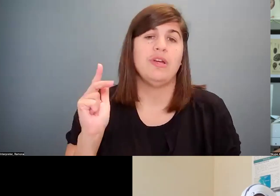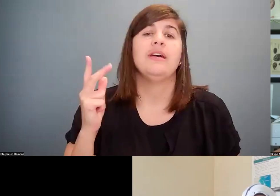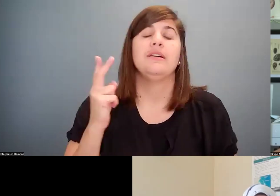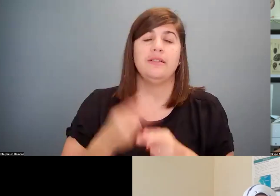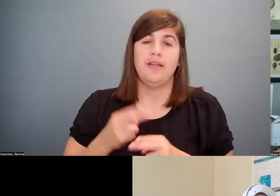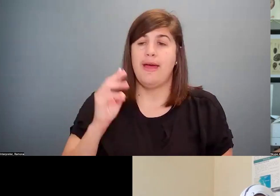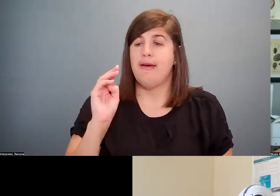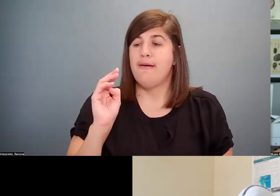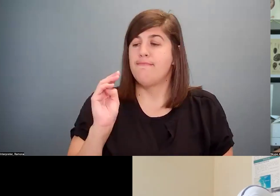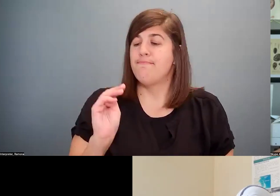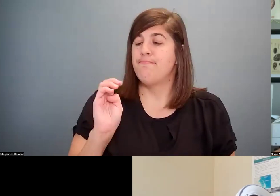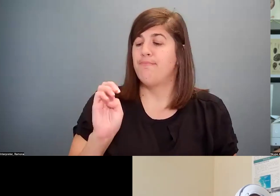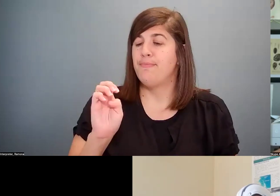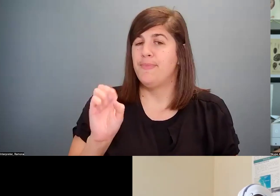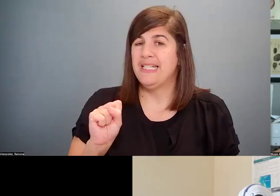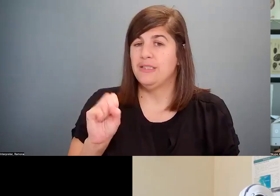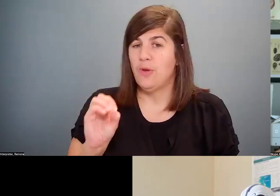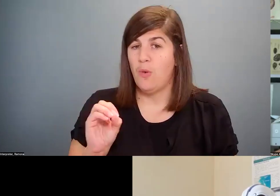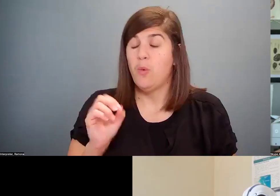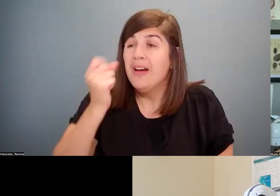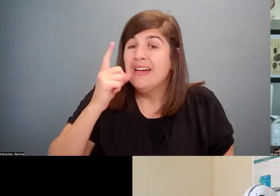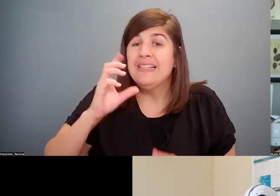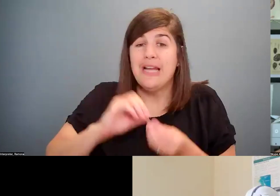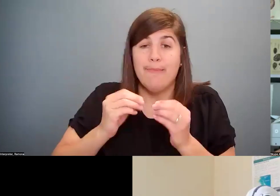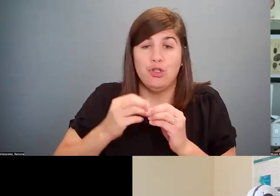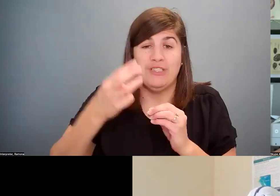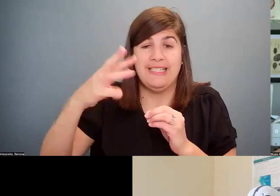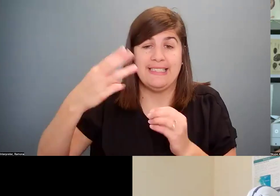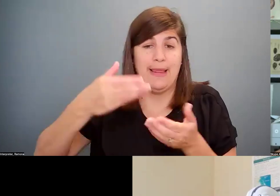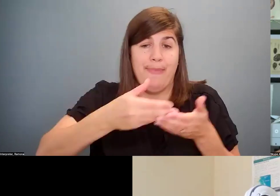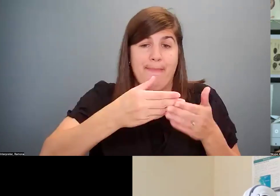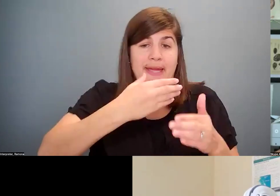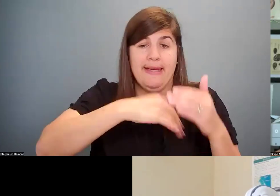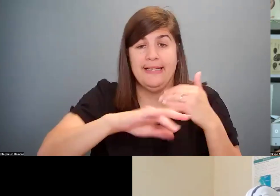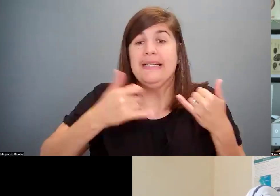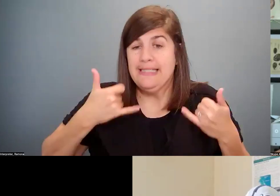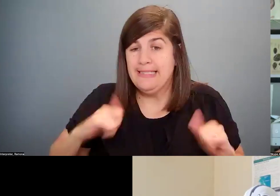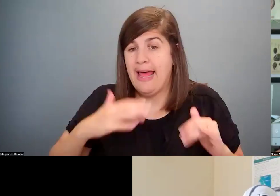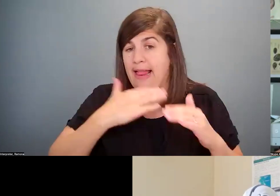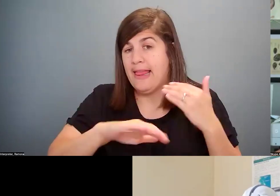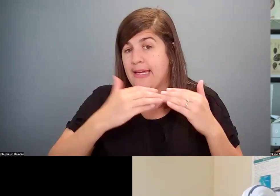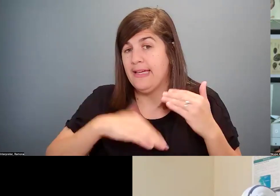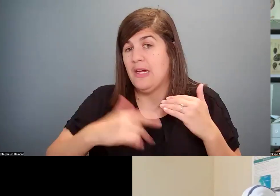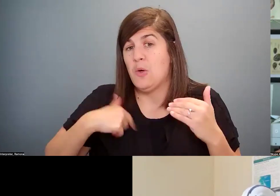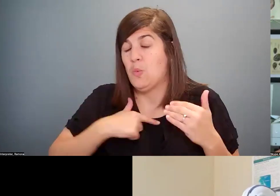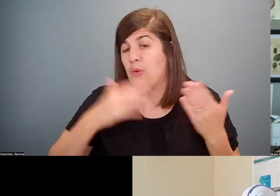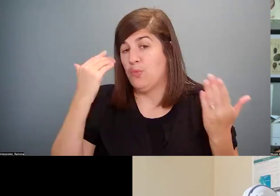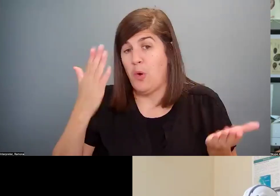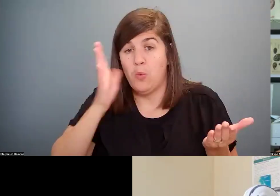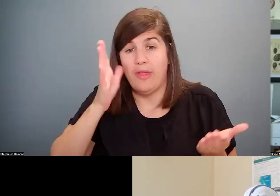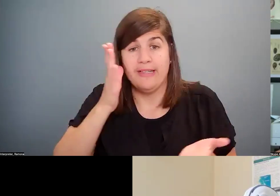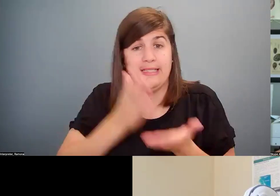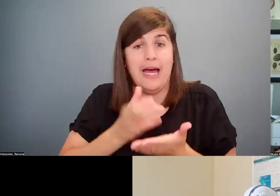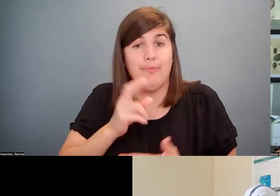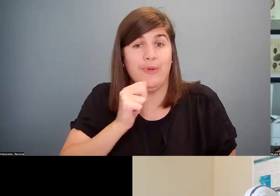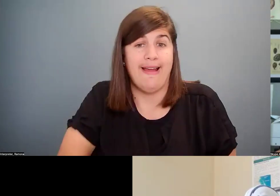Miso, and that was her 16th calf. Whoa. So she's still having calves. We're not sure if humpback whales ever stop.